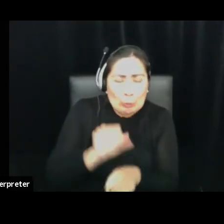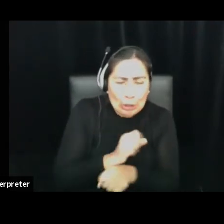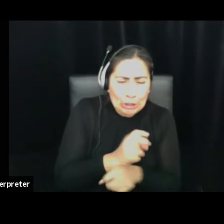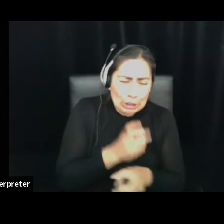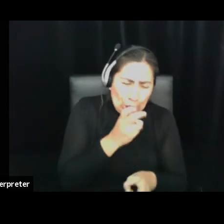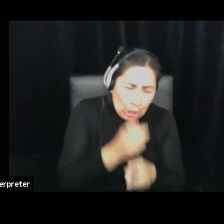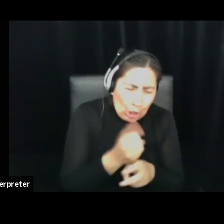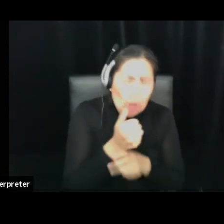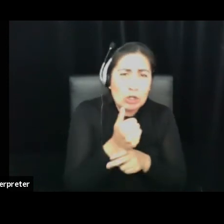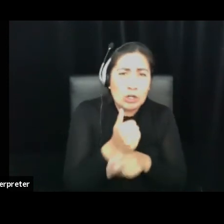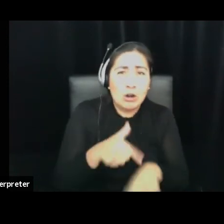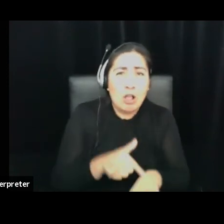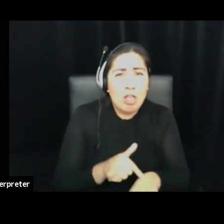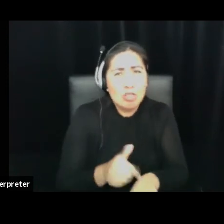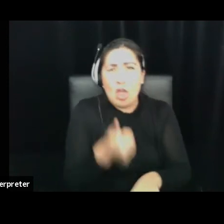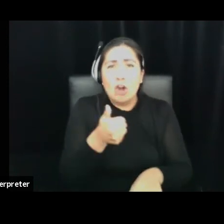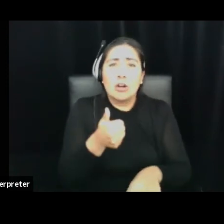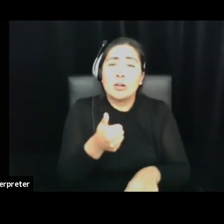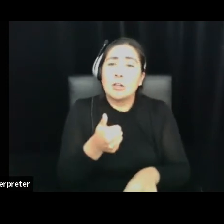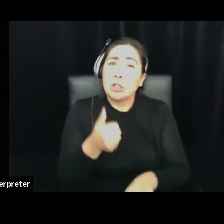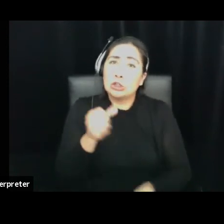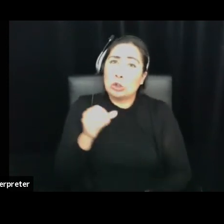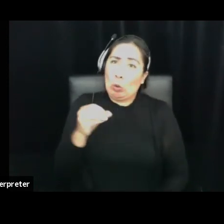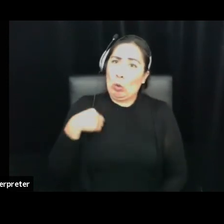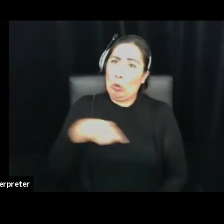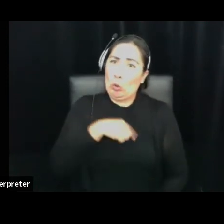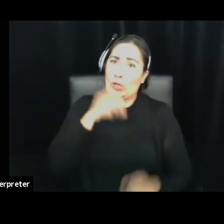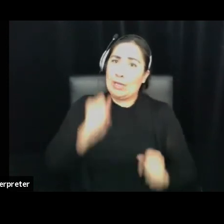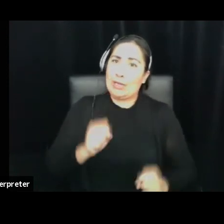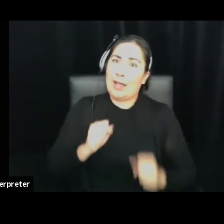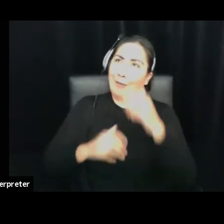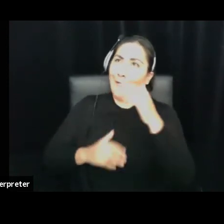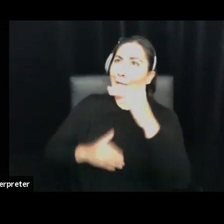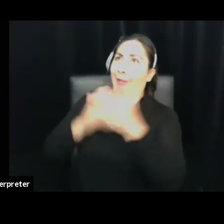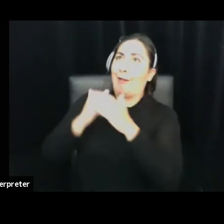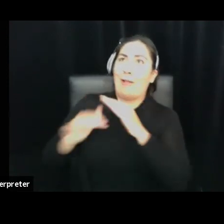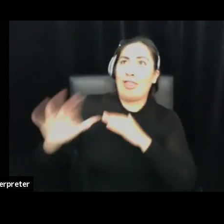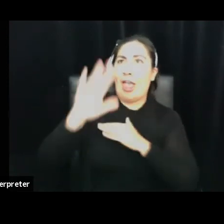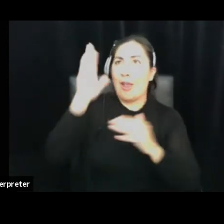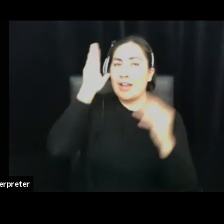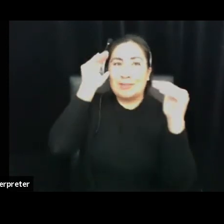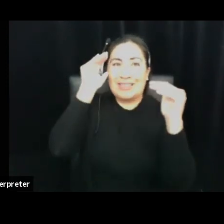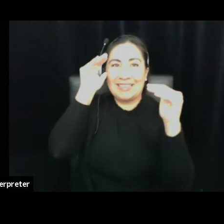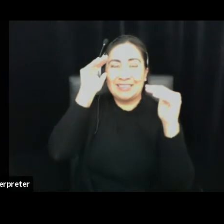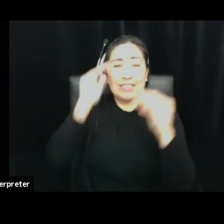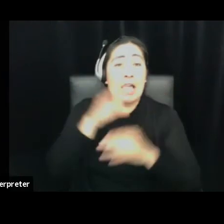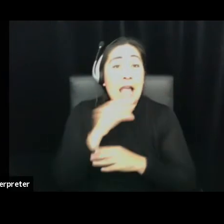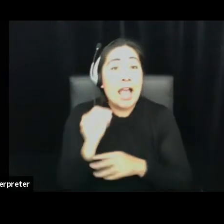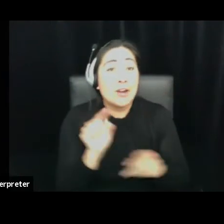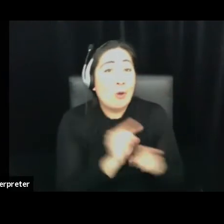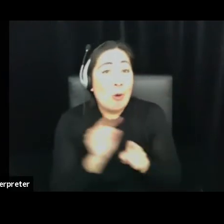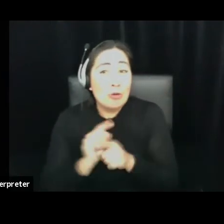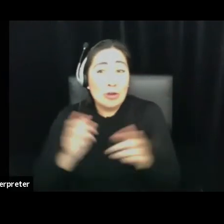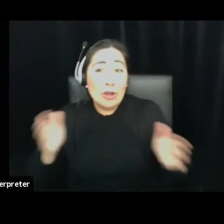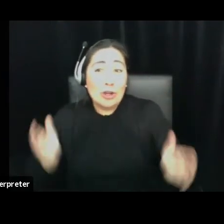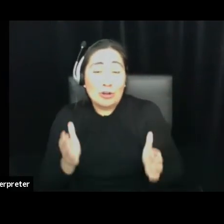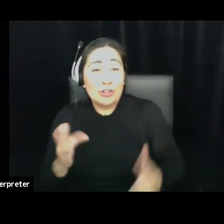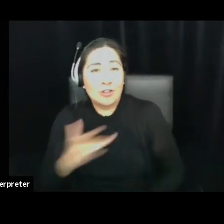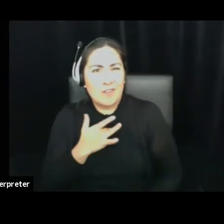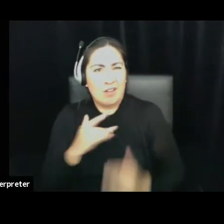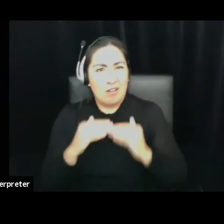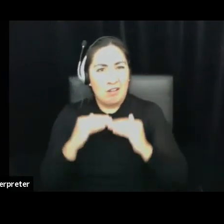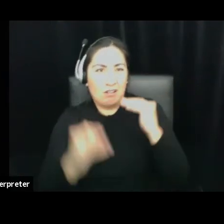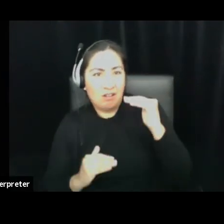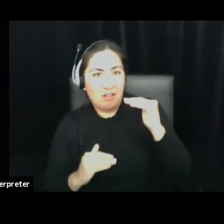longer to live up to sky-high expectations and encouraged to feel inadequate,